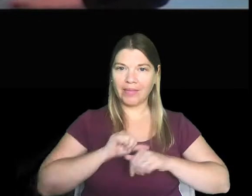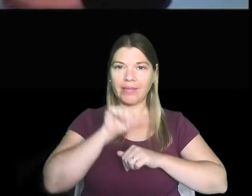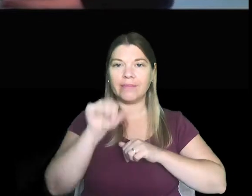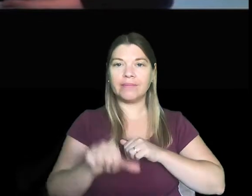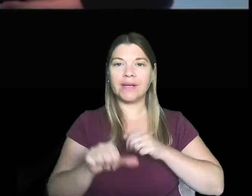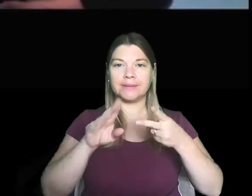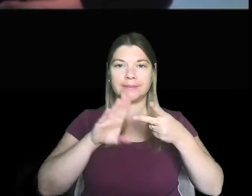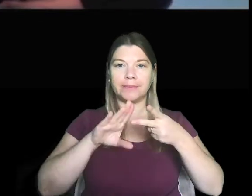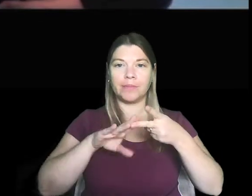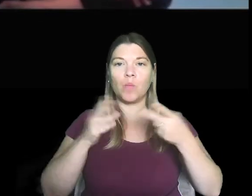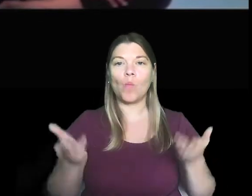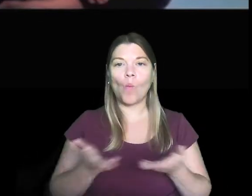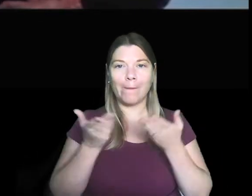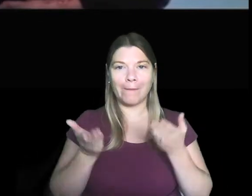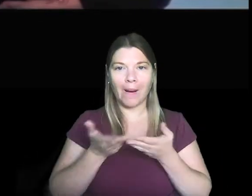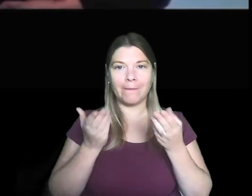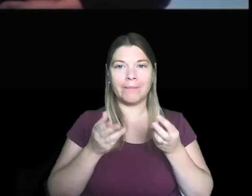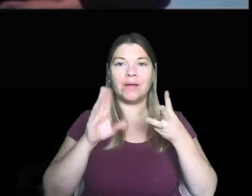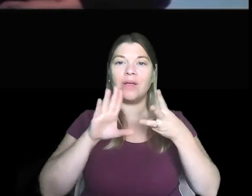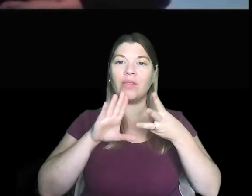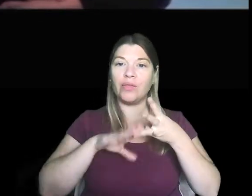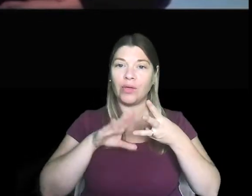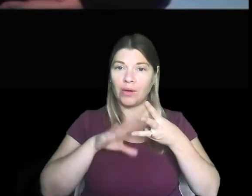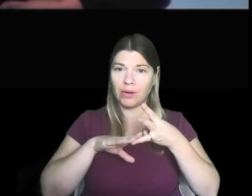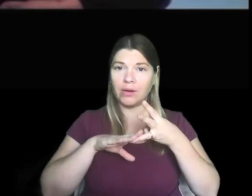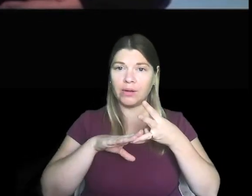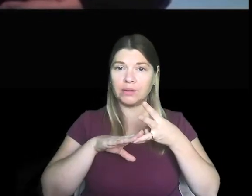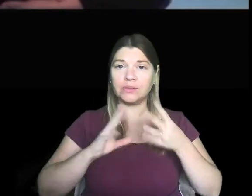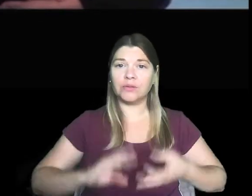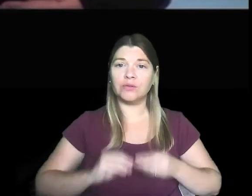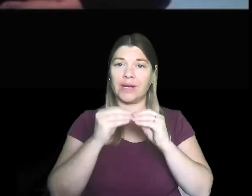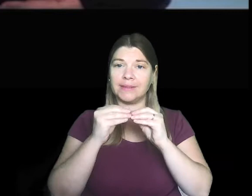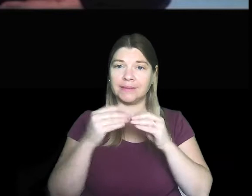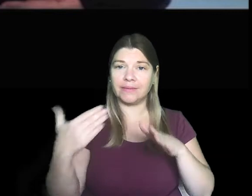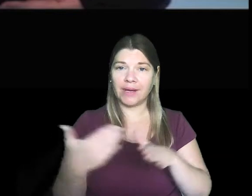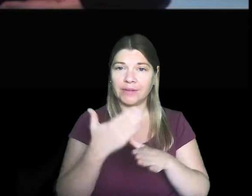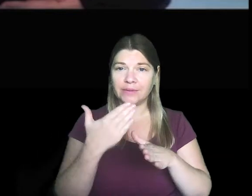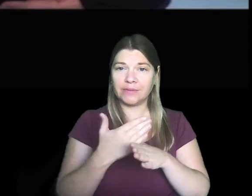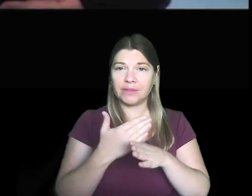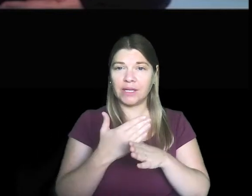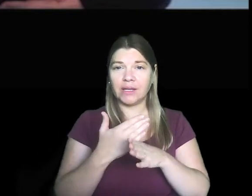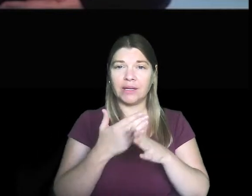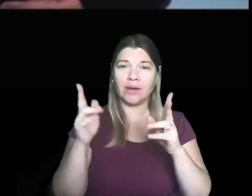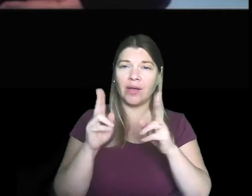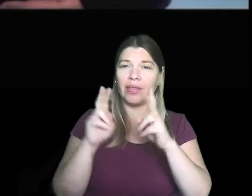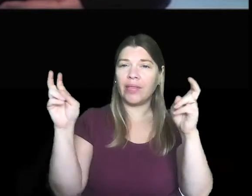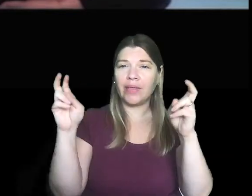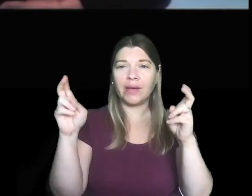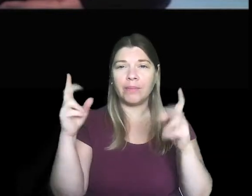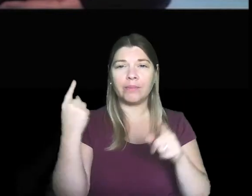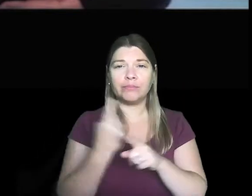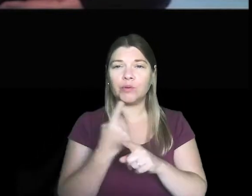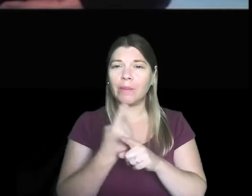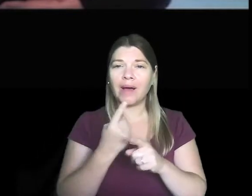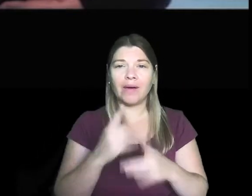by a creative task around what it is to experience the sensation of feeling held, supported,